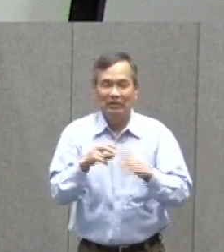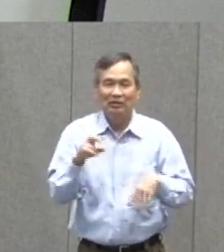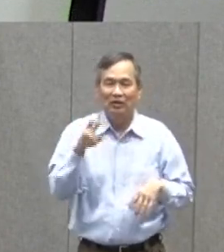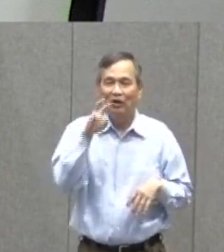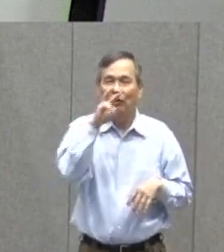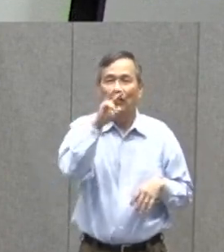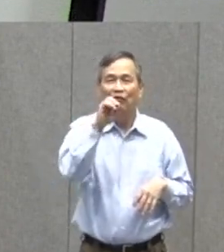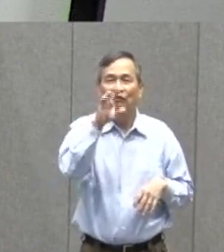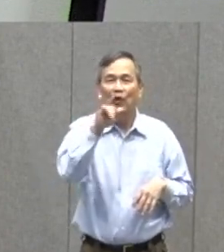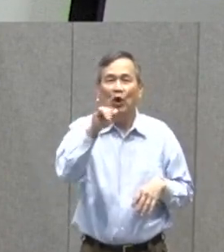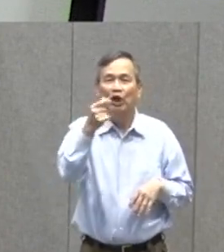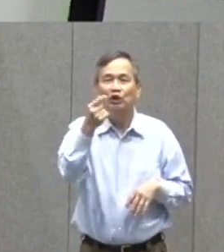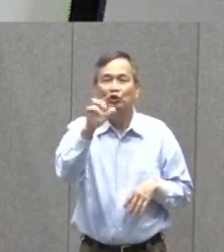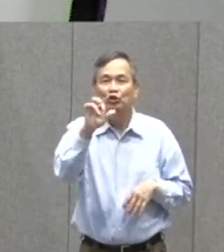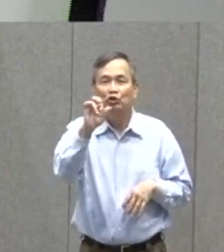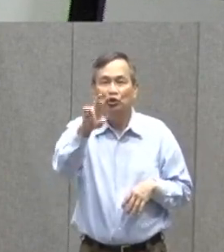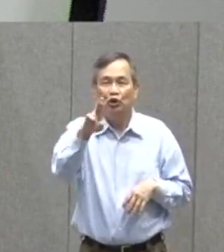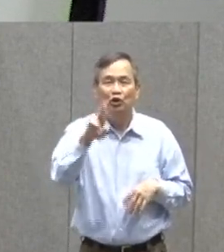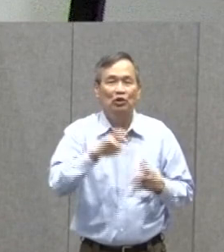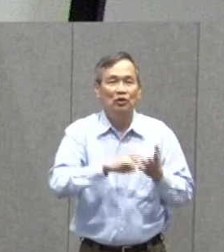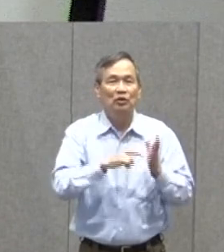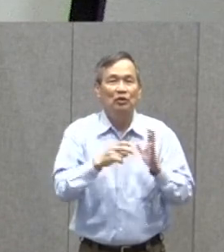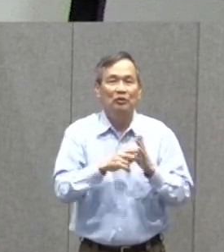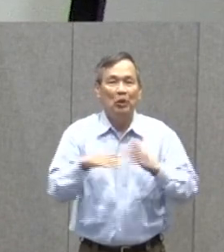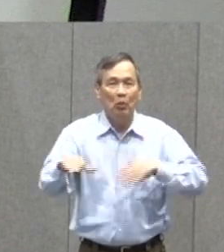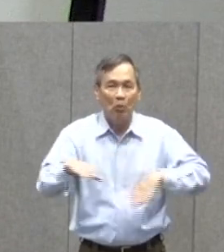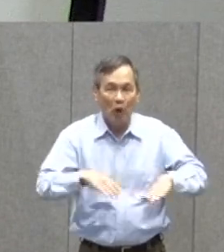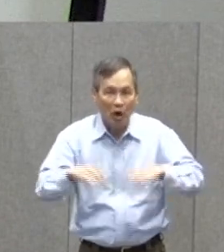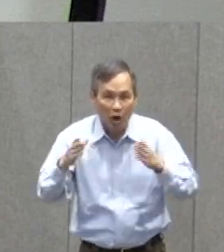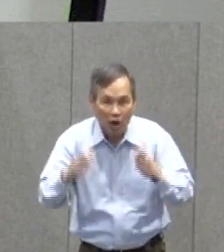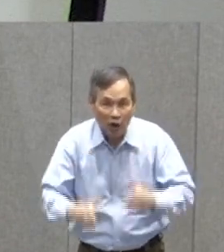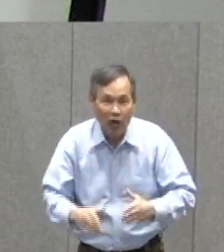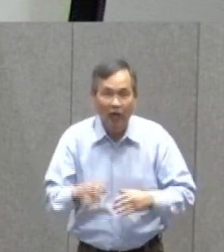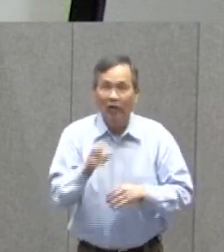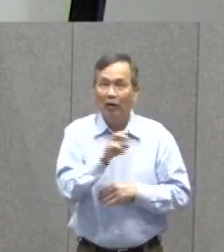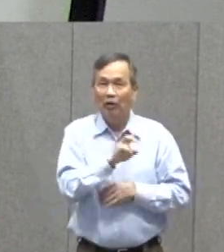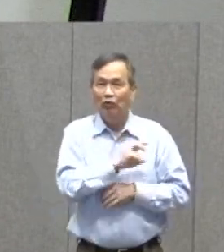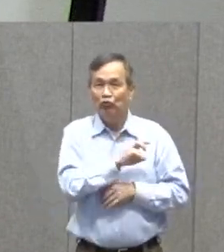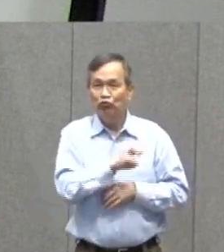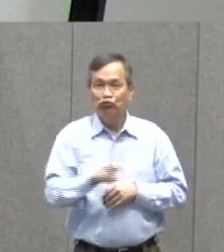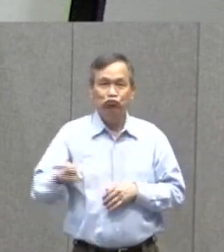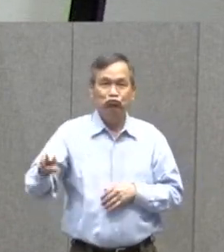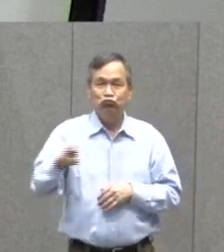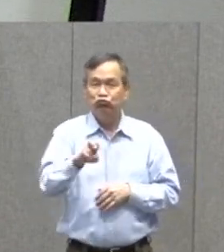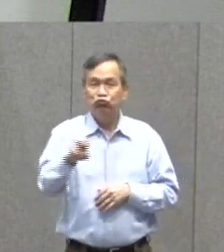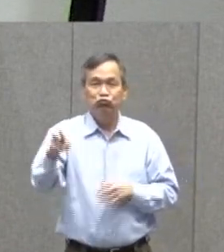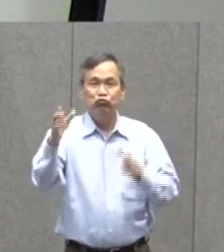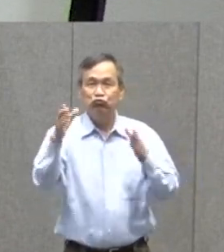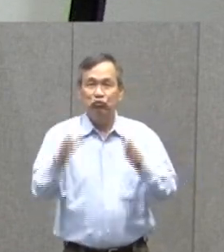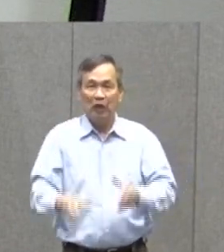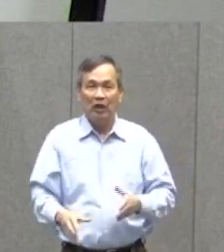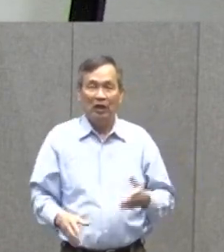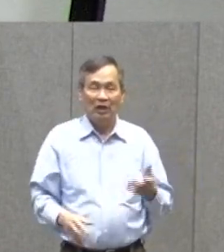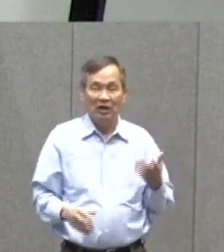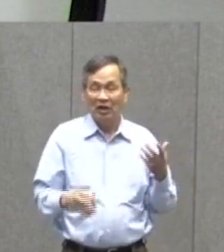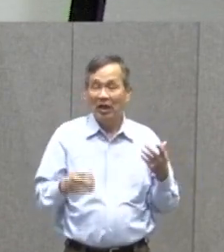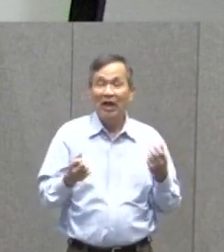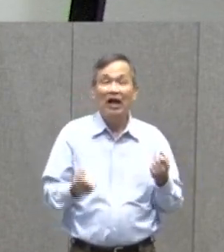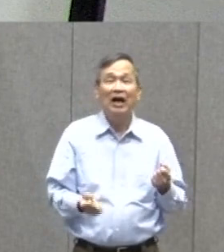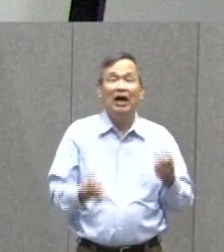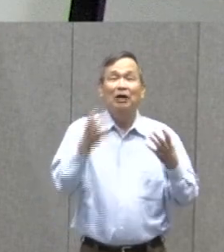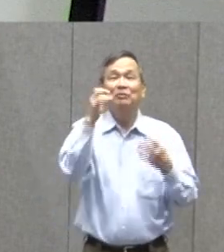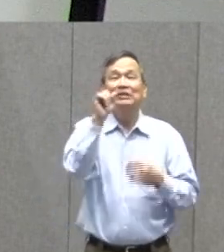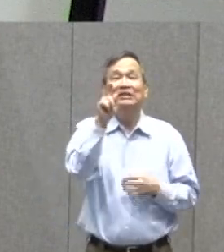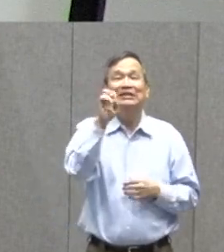voyagers, walkers that are taking a voyage from one place to another. Thousands and thousands of steps. We